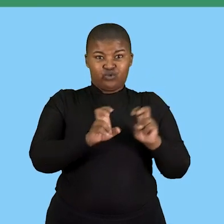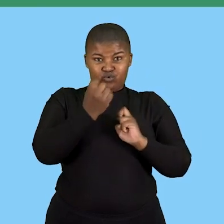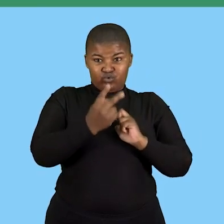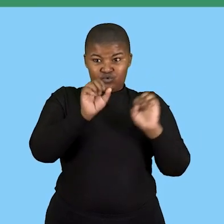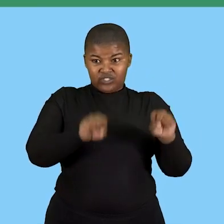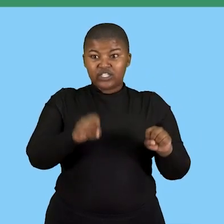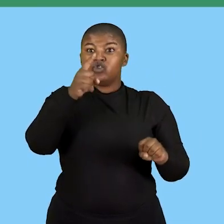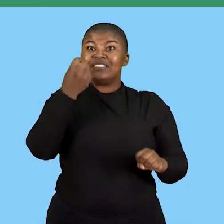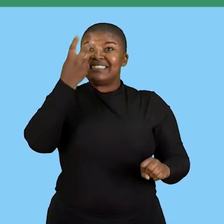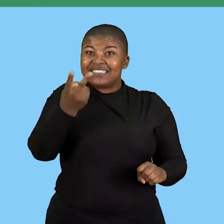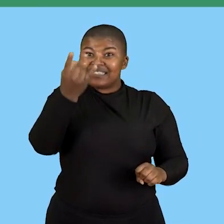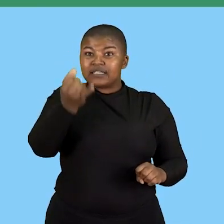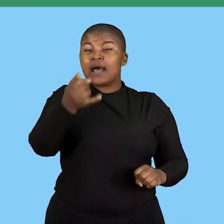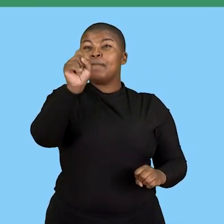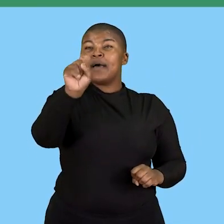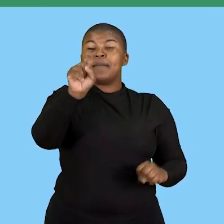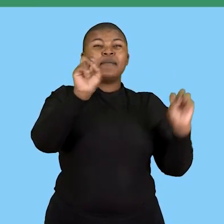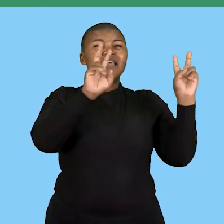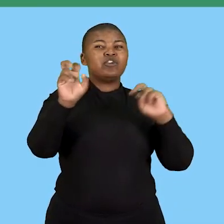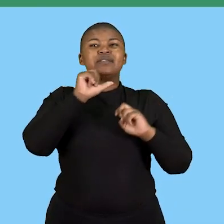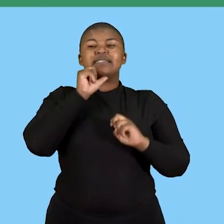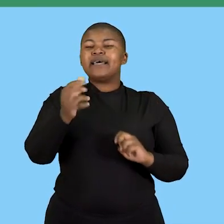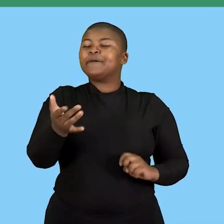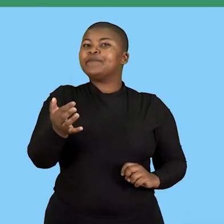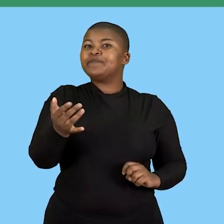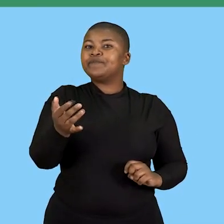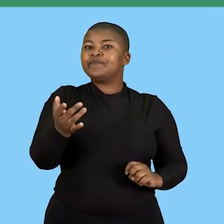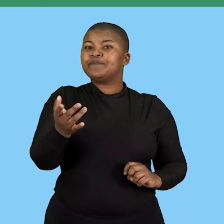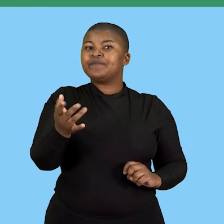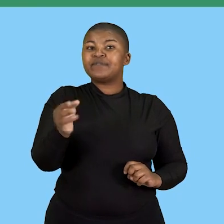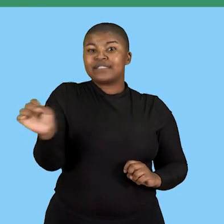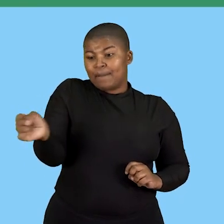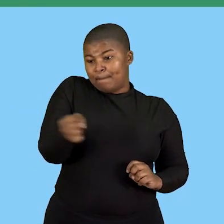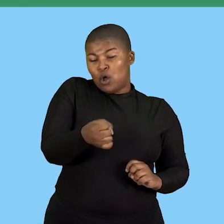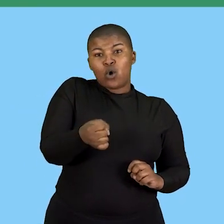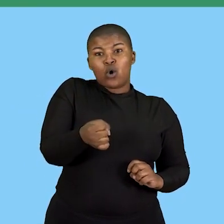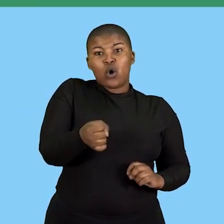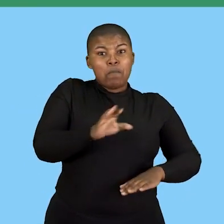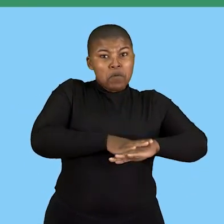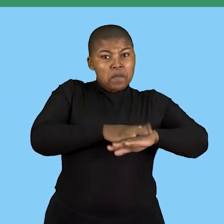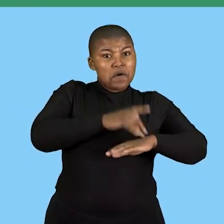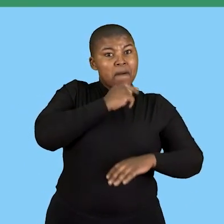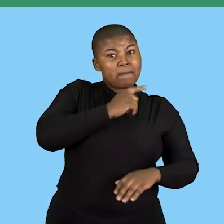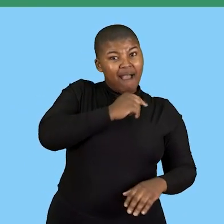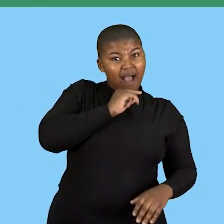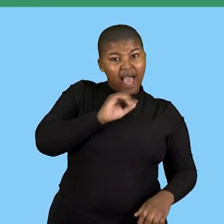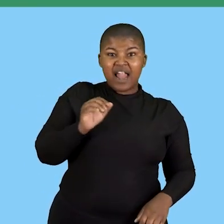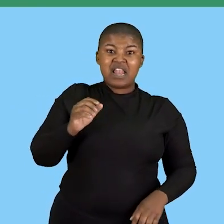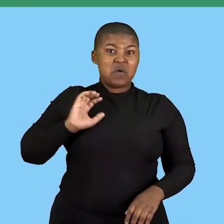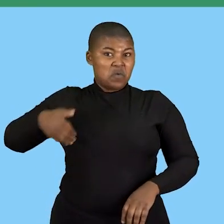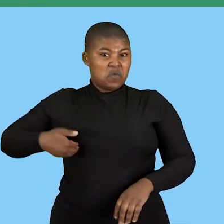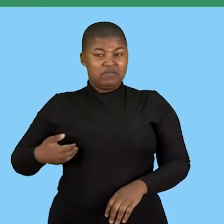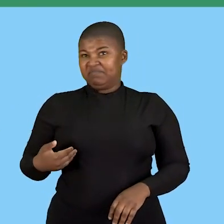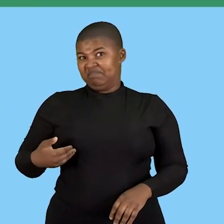So immediately when you see the issue saying now they are employing more males